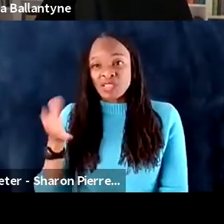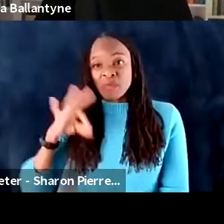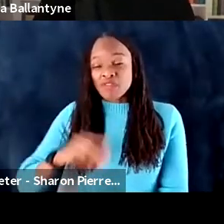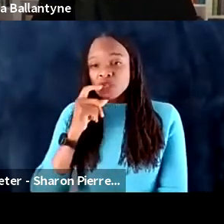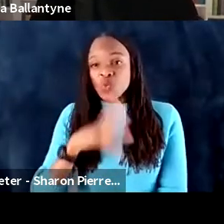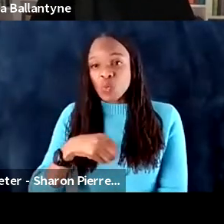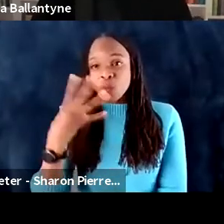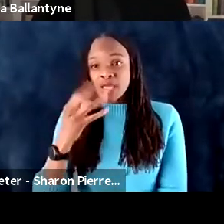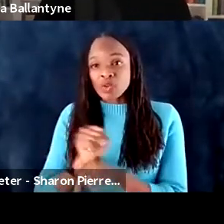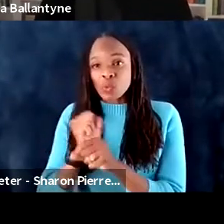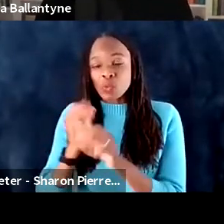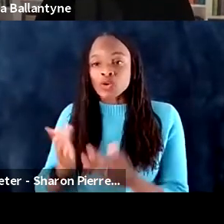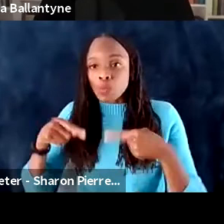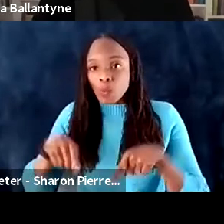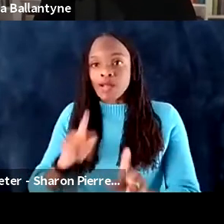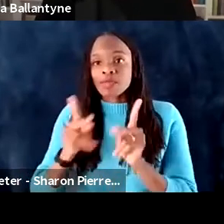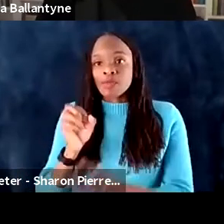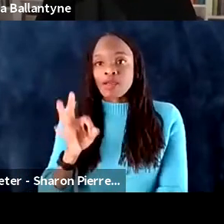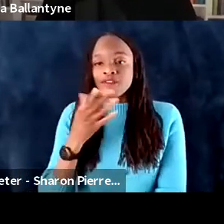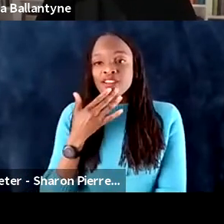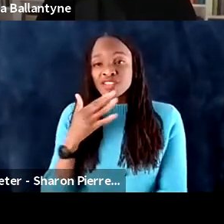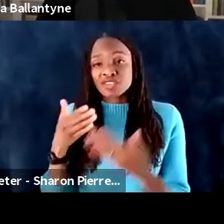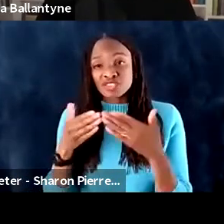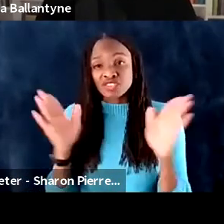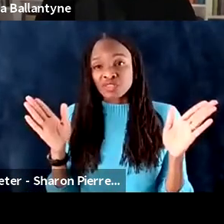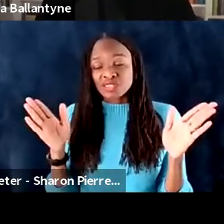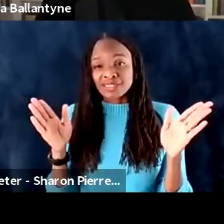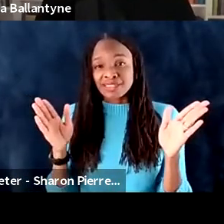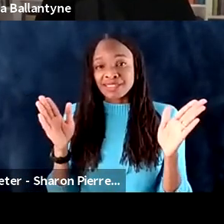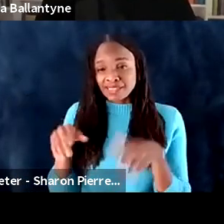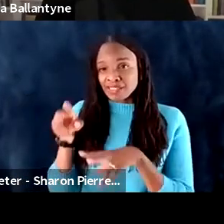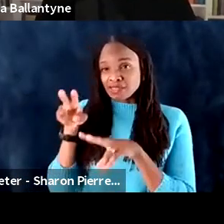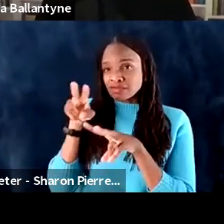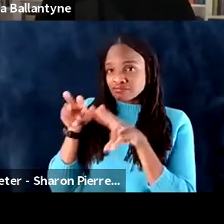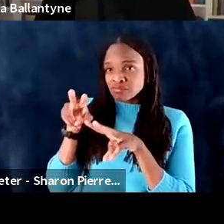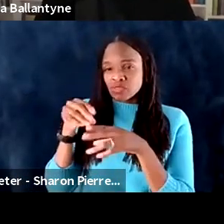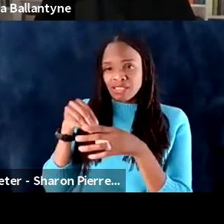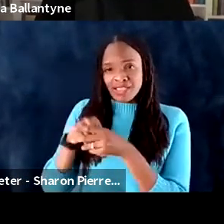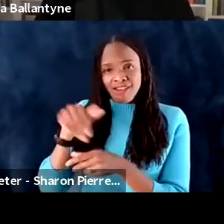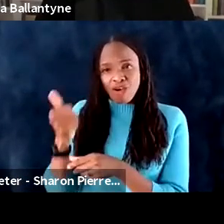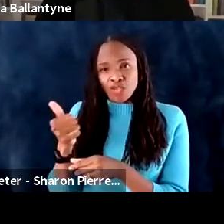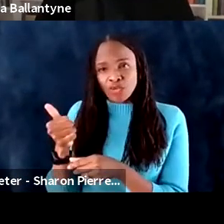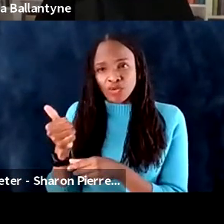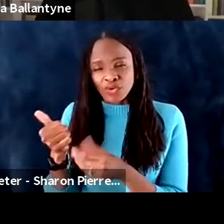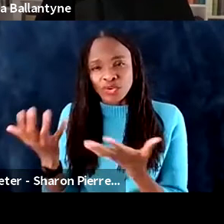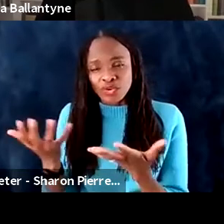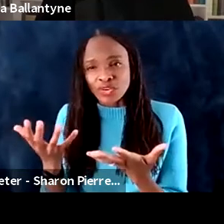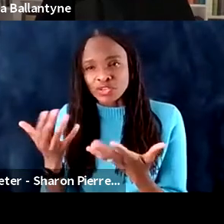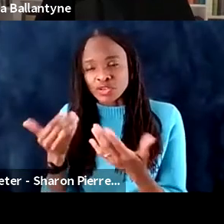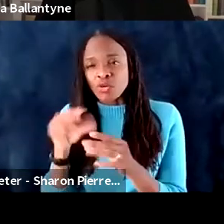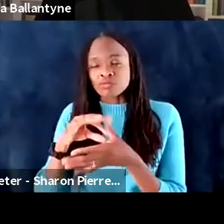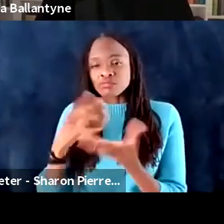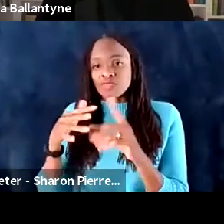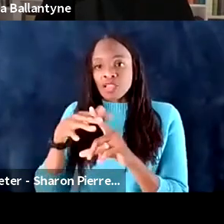while people of color who are generally surveilled in multiple other contexts will continue to be surveilled by these same companies. It